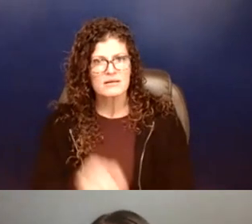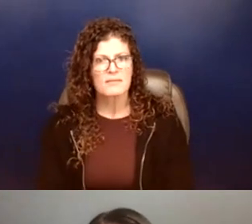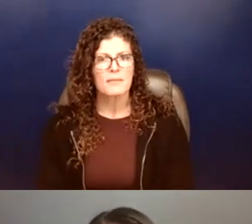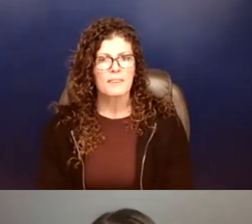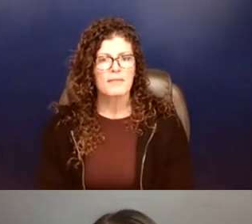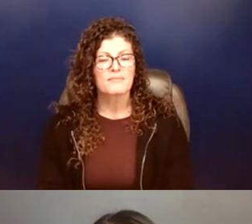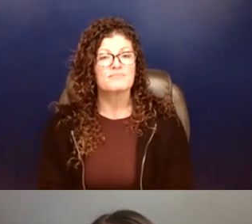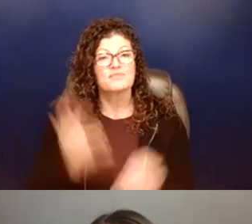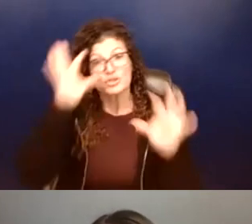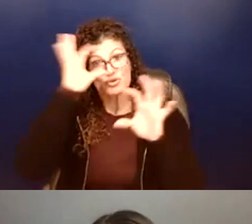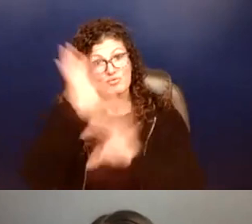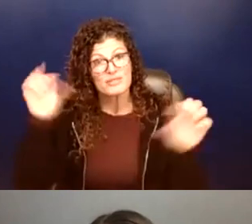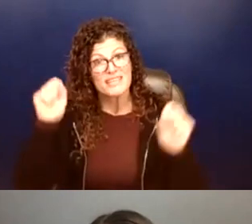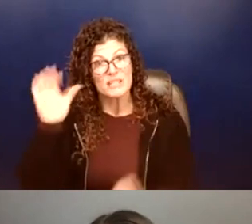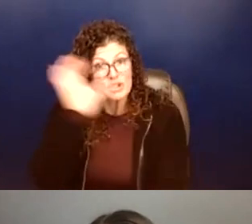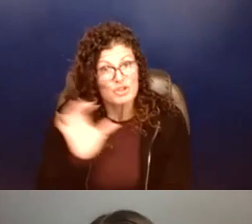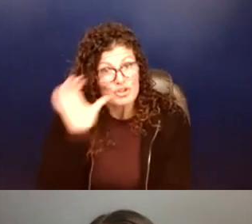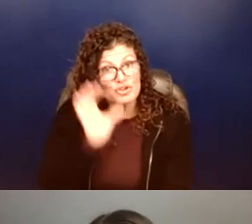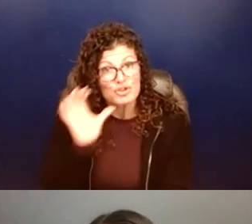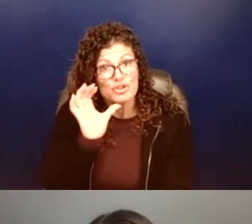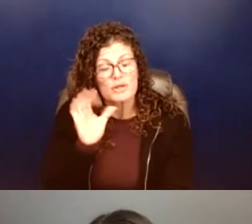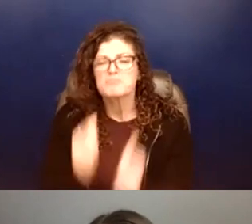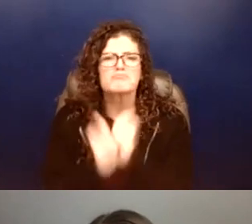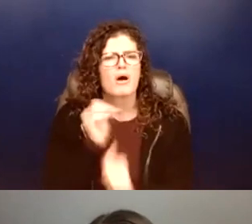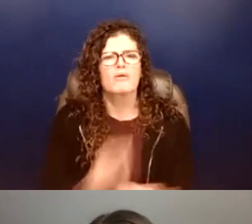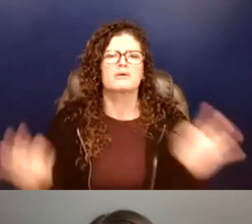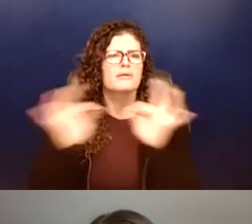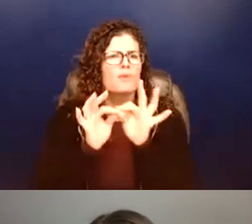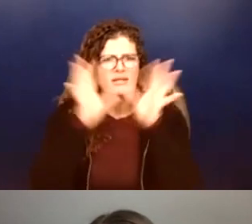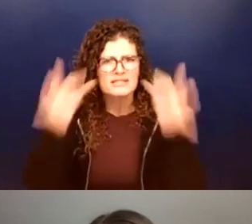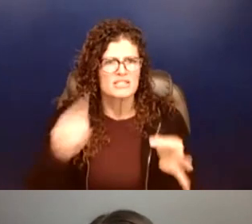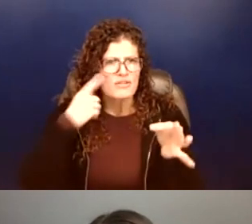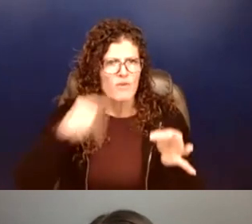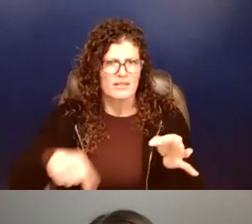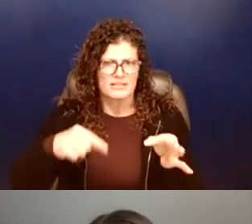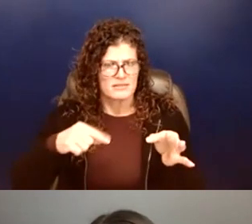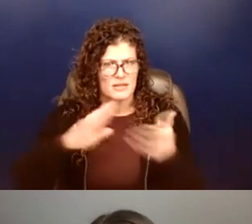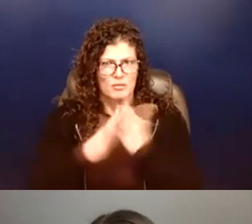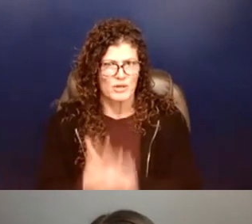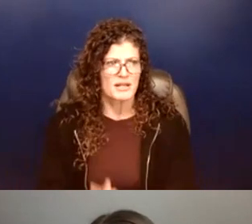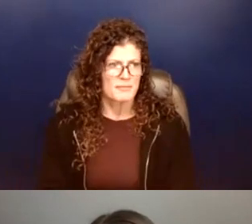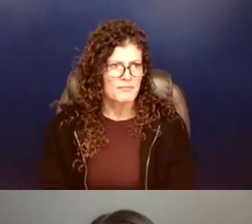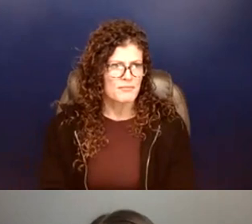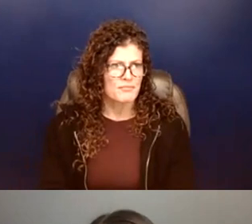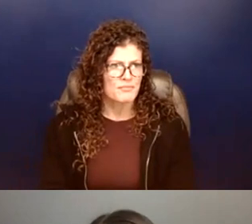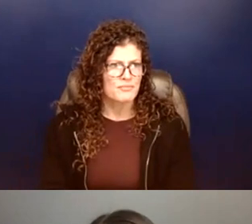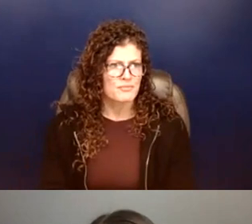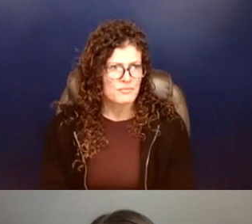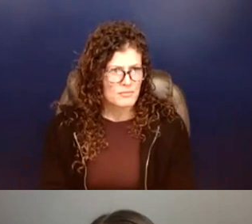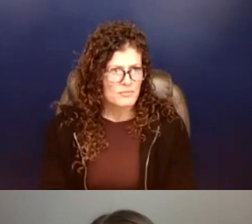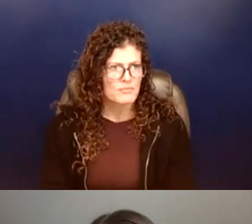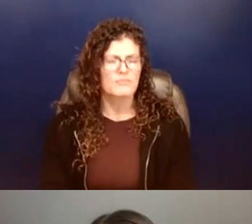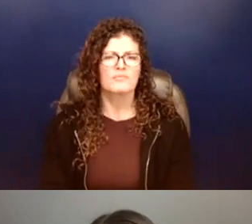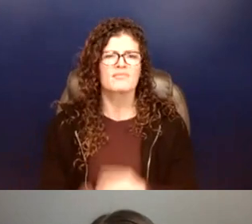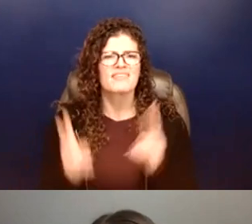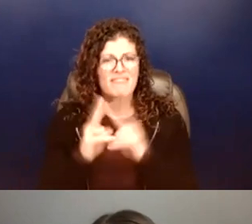next superintendent is one of the most important decisions our Boston Public Schools community will make. And that is why it's very important that everyone come